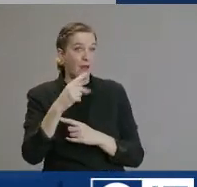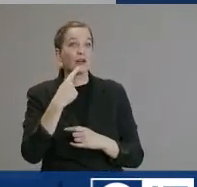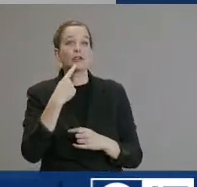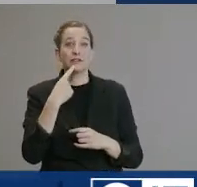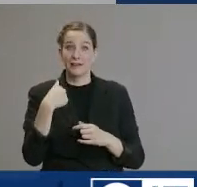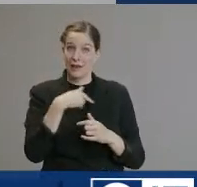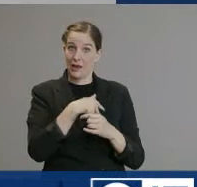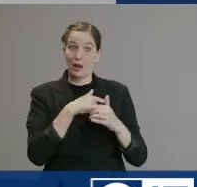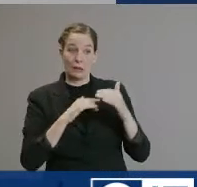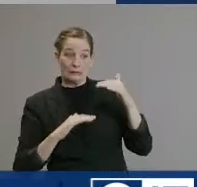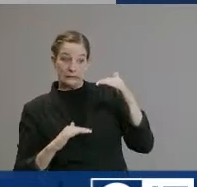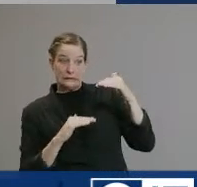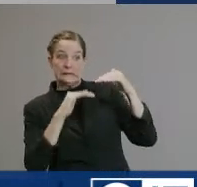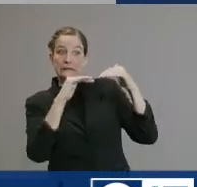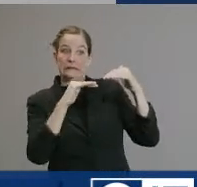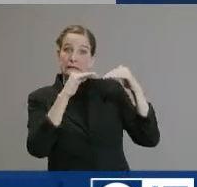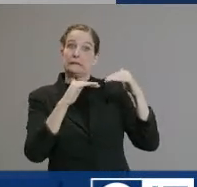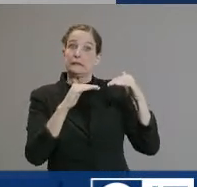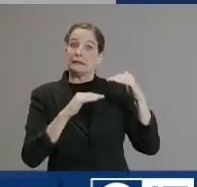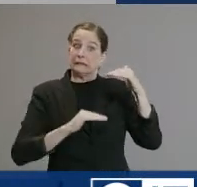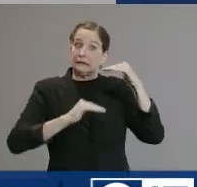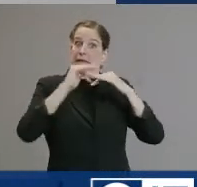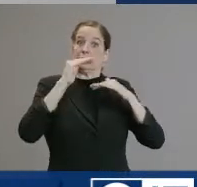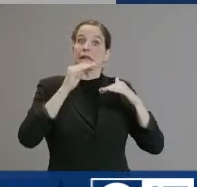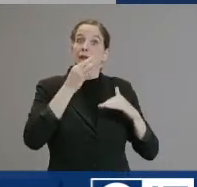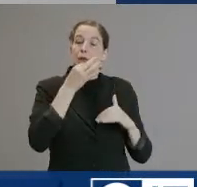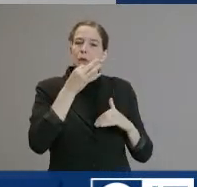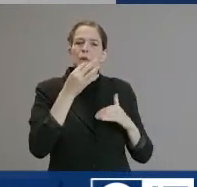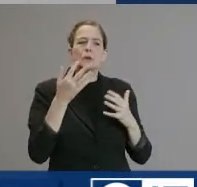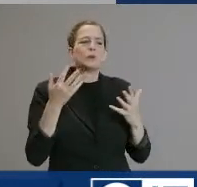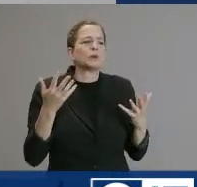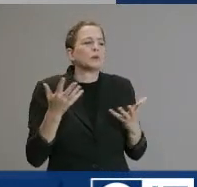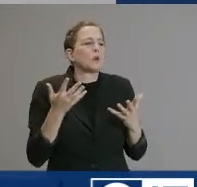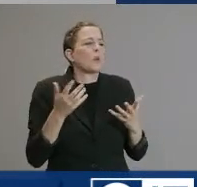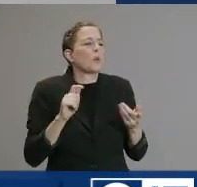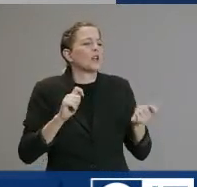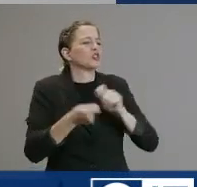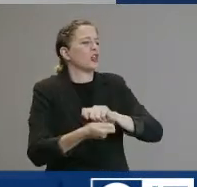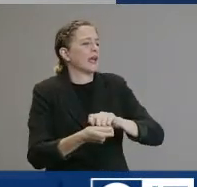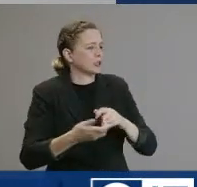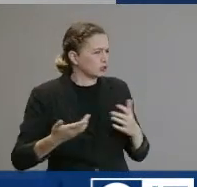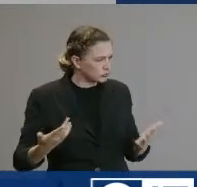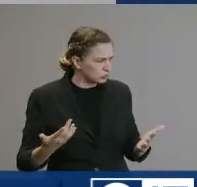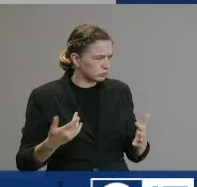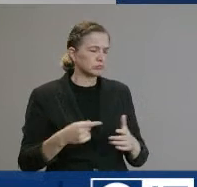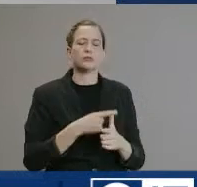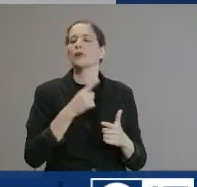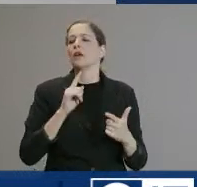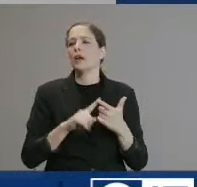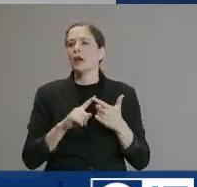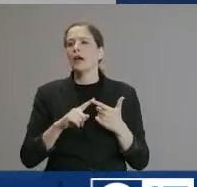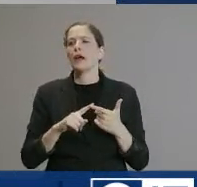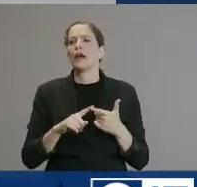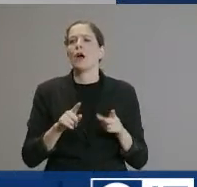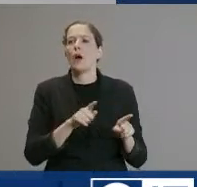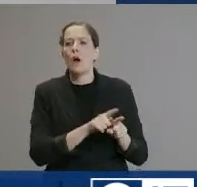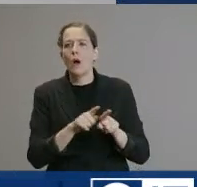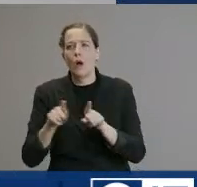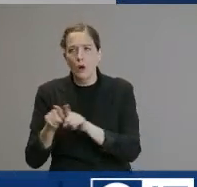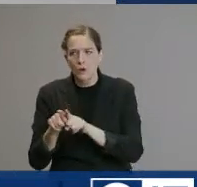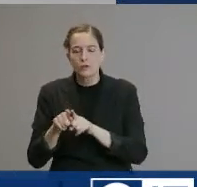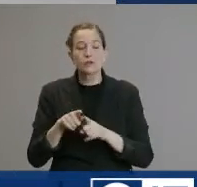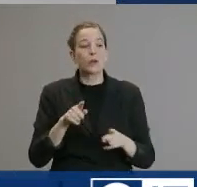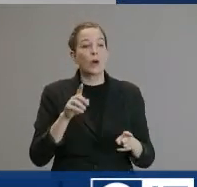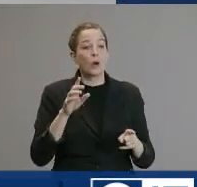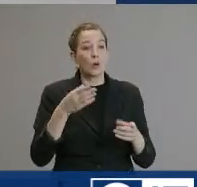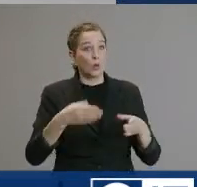they're, saying otherwise? Also, is going back to a closure of the state off the table for you if the cases